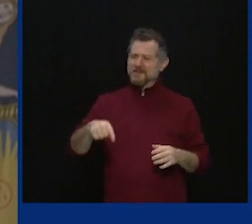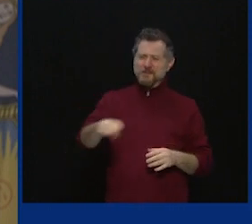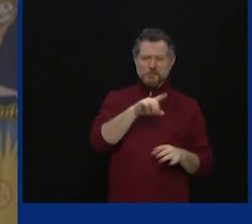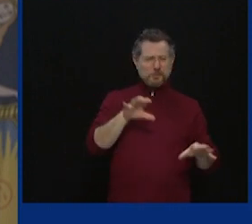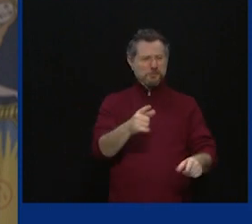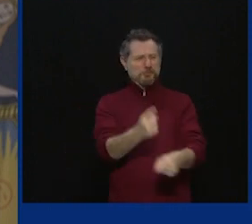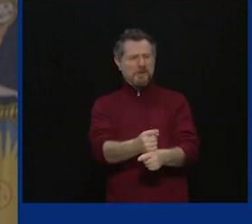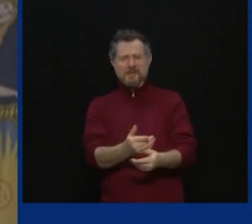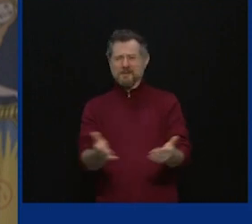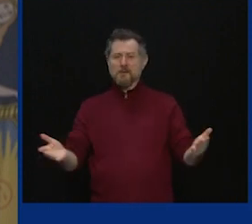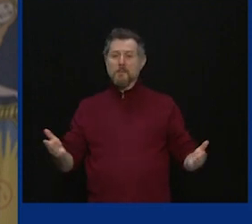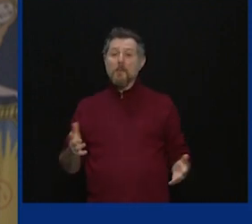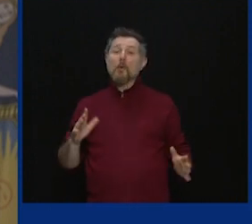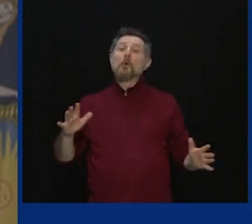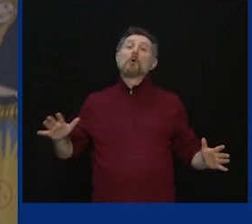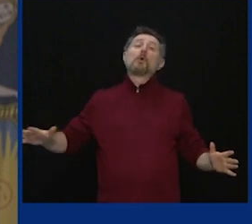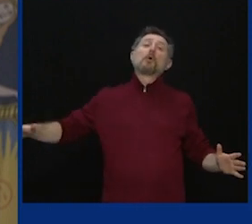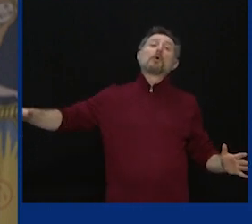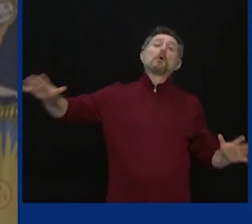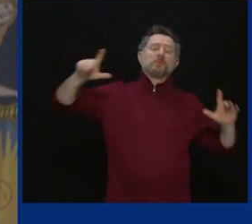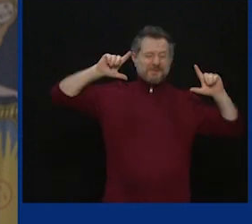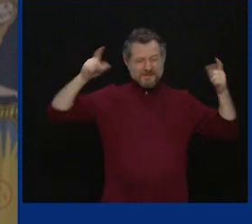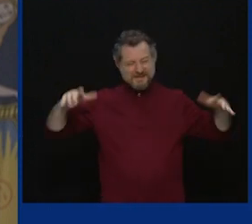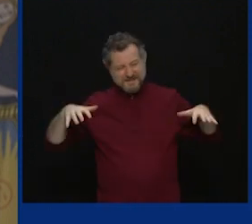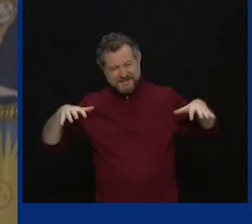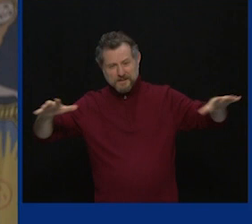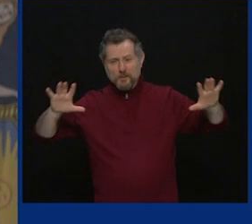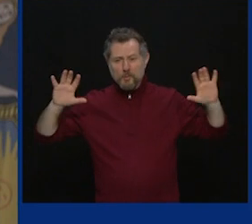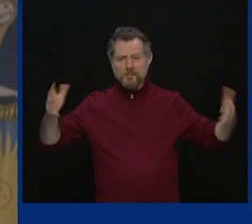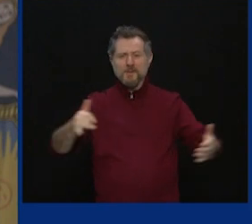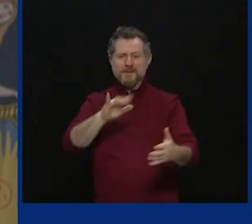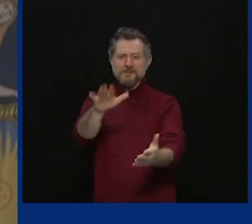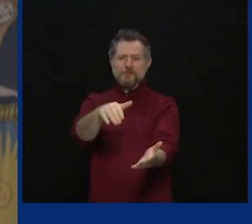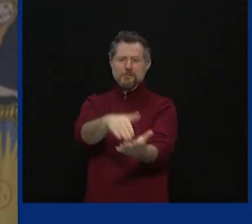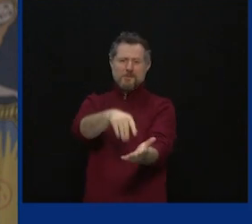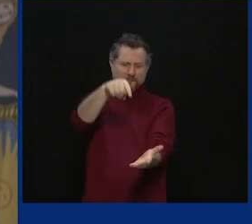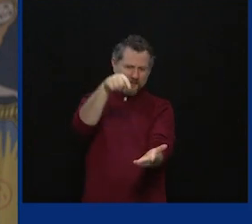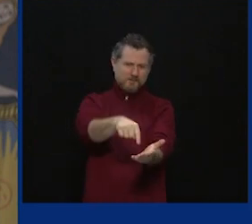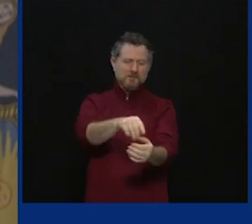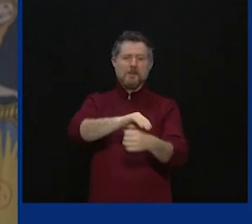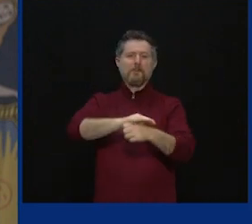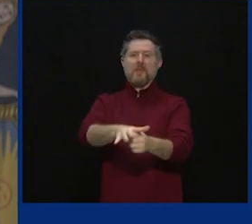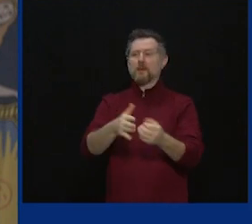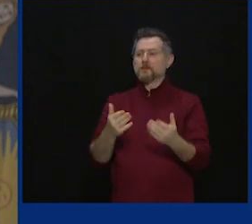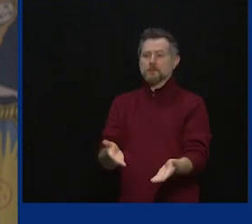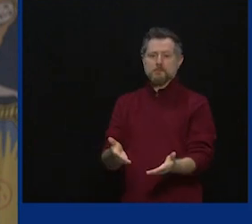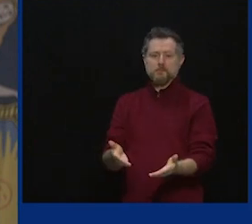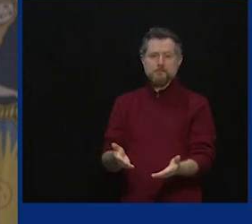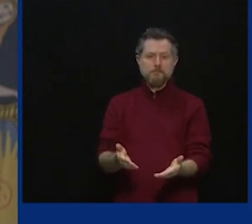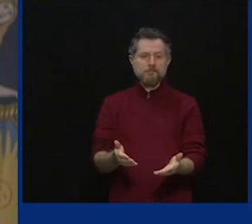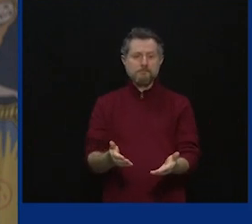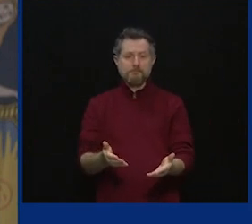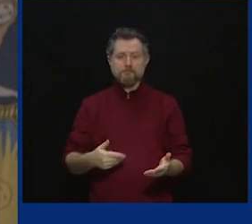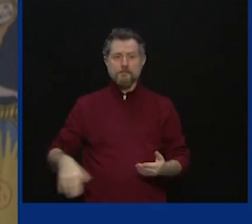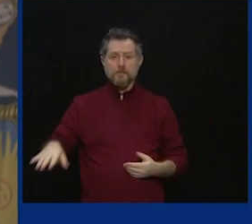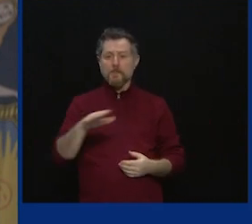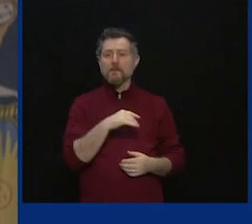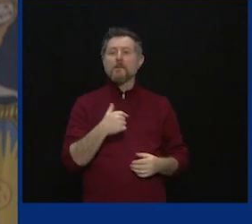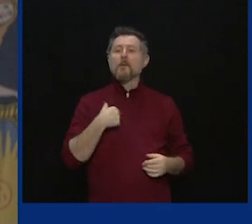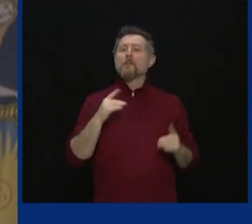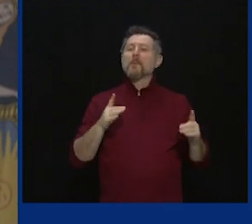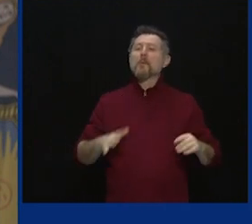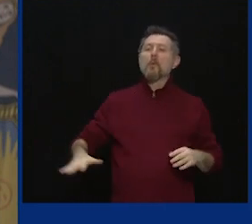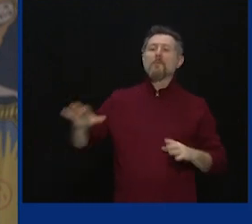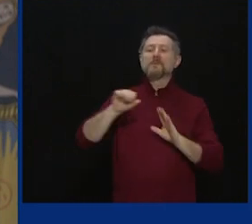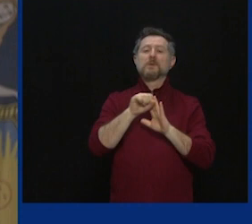largest population, the epicenter of the pandemic. And that's the lesson I want people to see around the state, that here